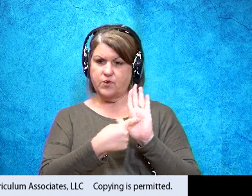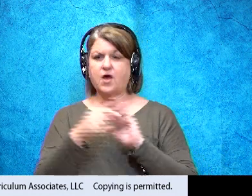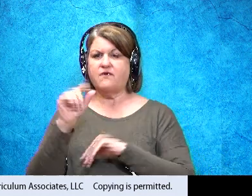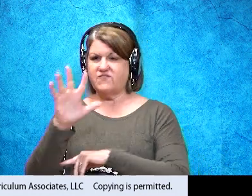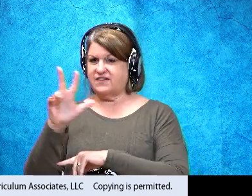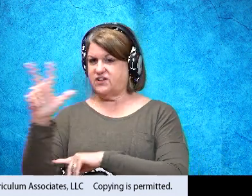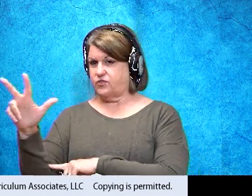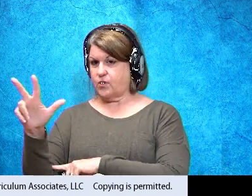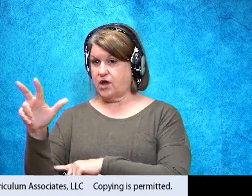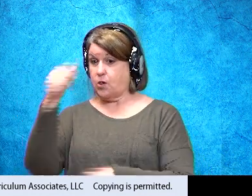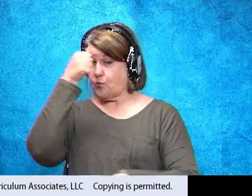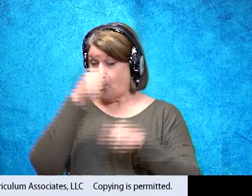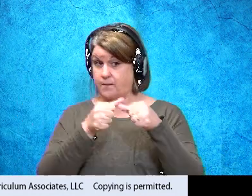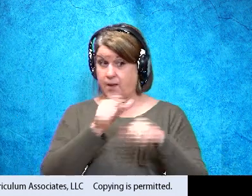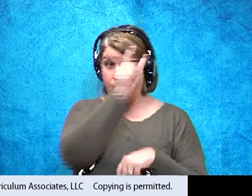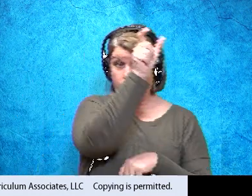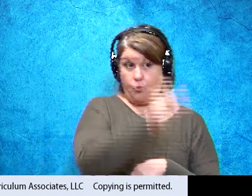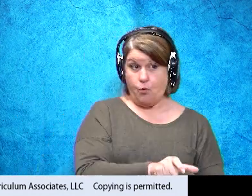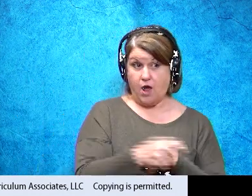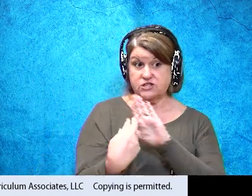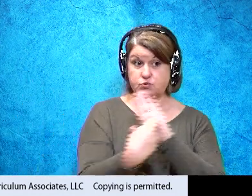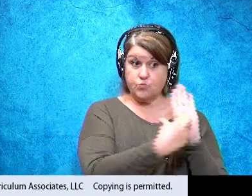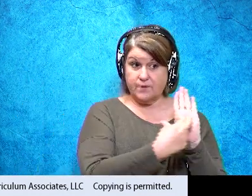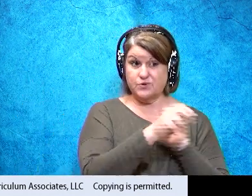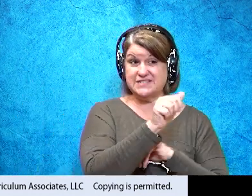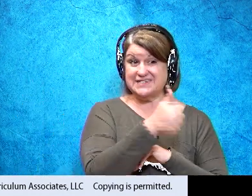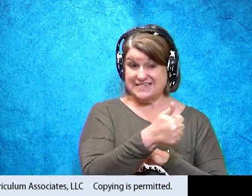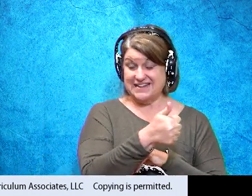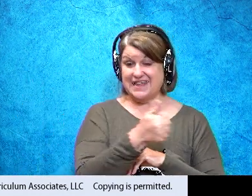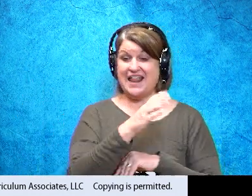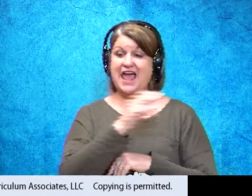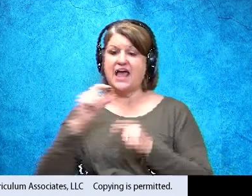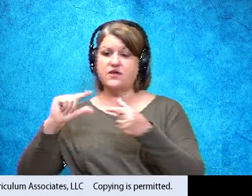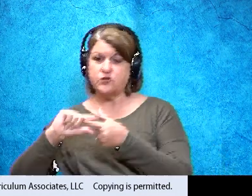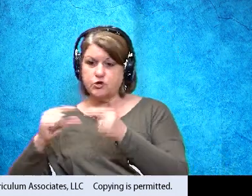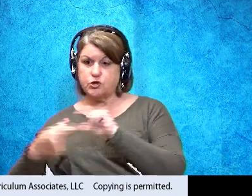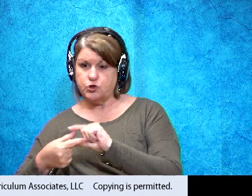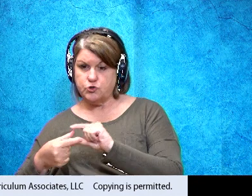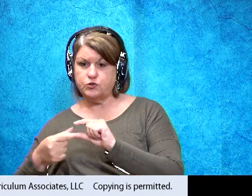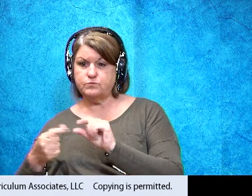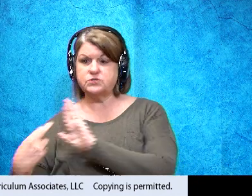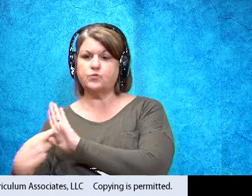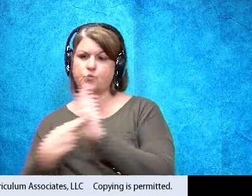Remember, your rod stands for 10 and your cube stands for a 1.